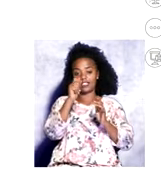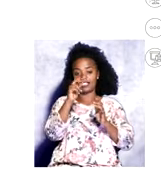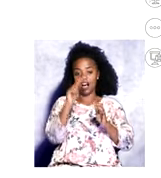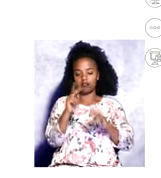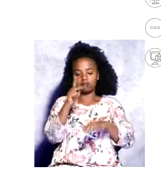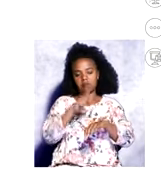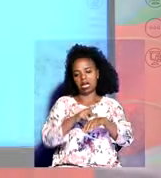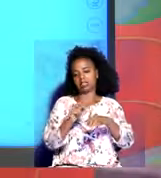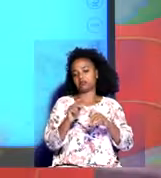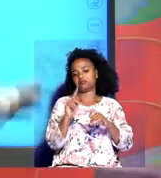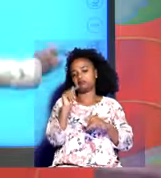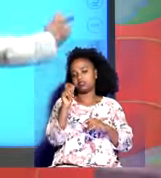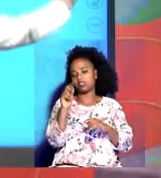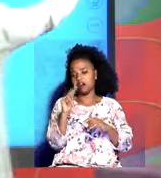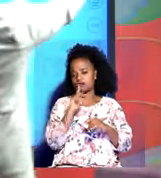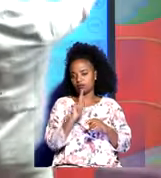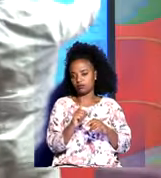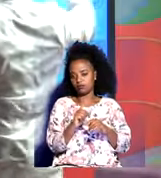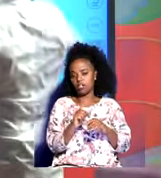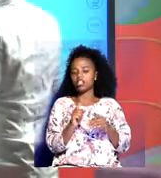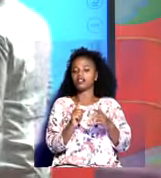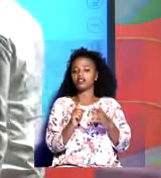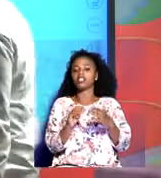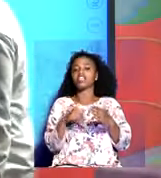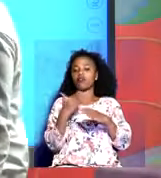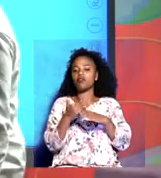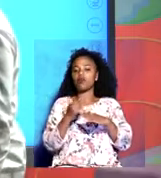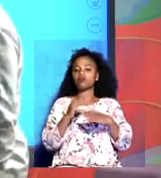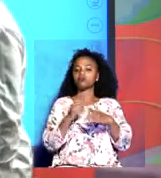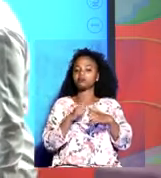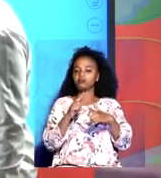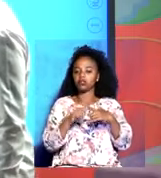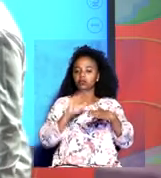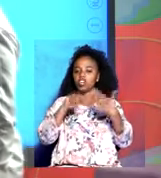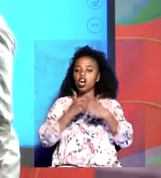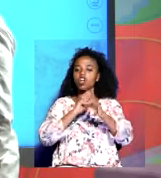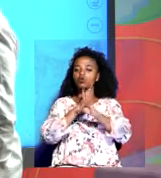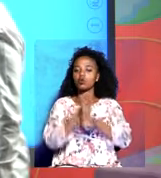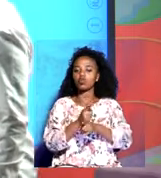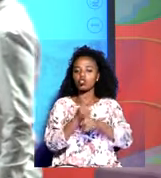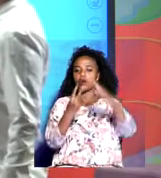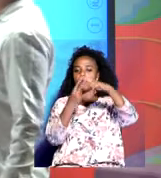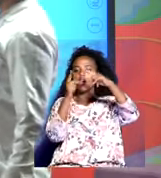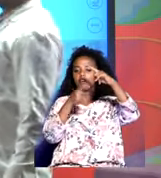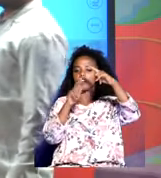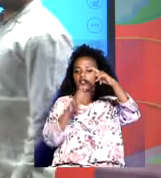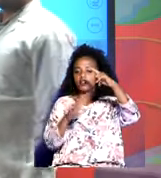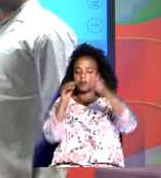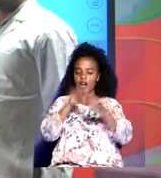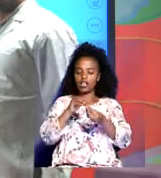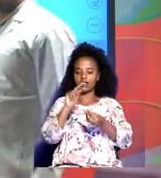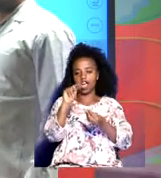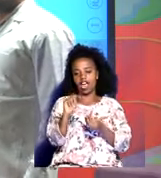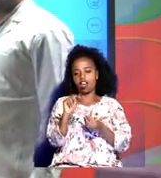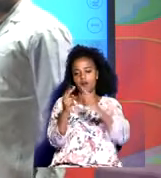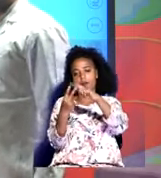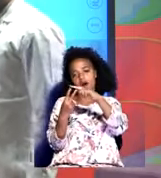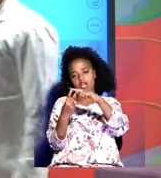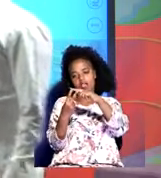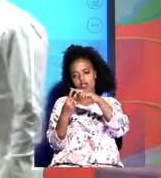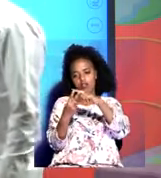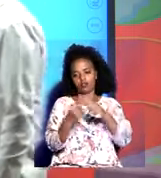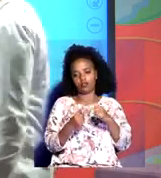pi. Therefore, here the general solution for this will be this pi over 3 plus n pi, pi